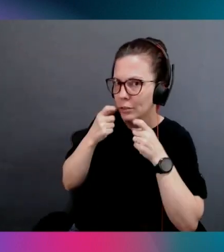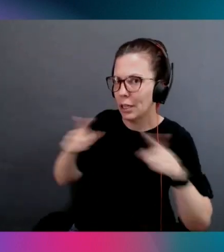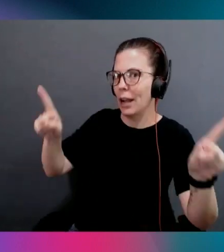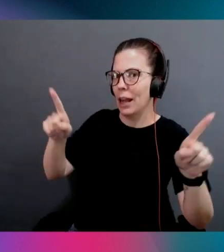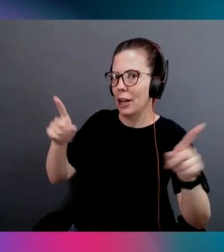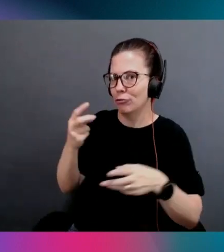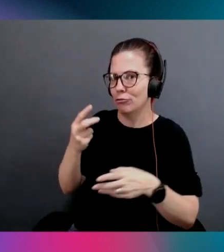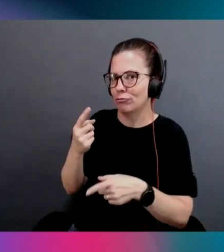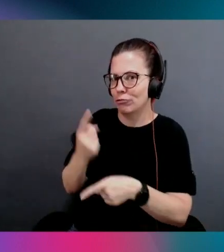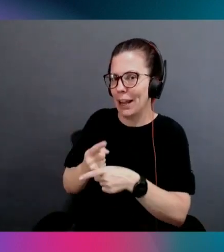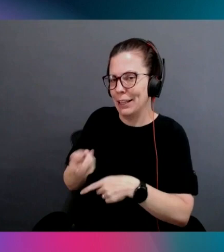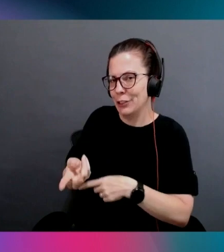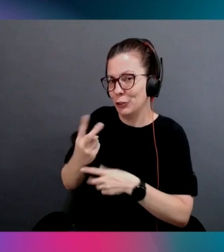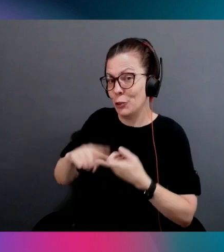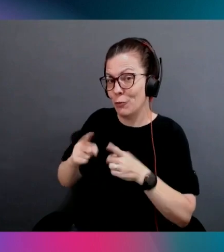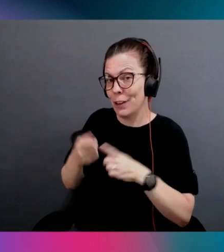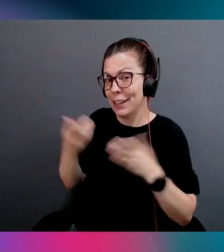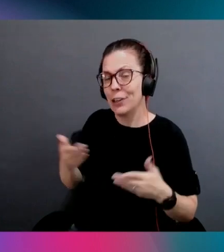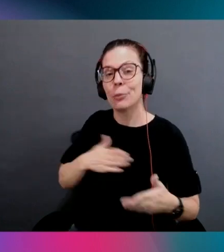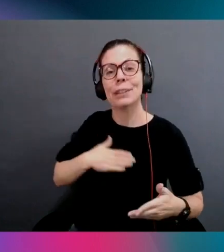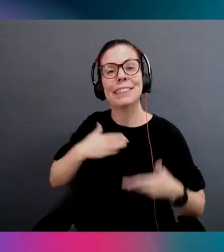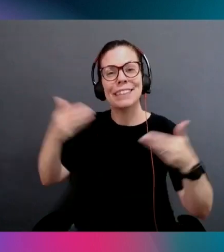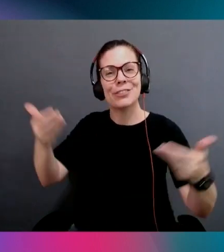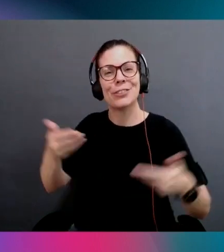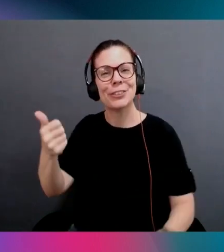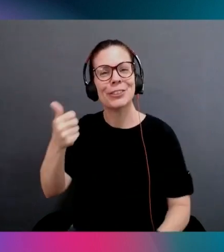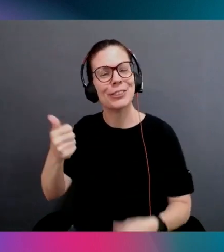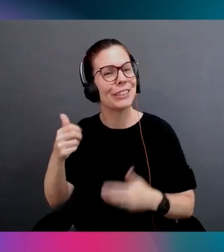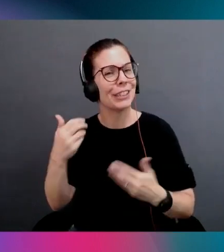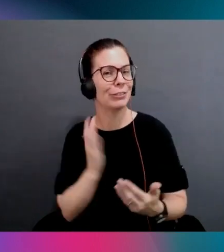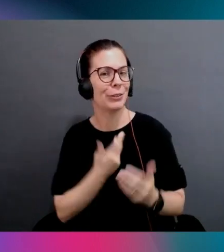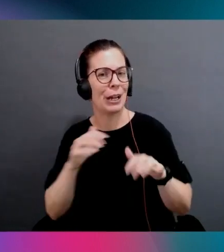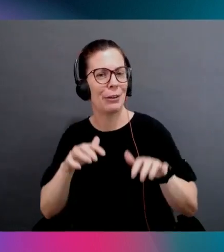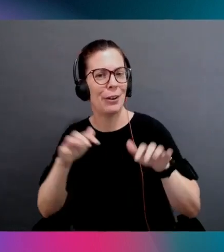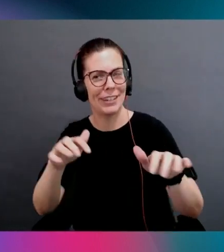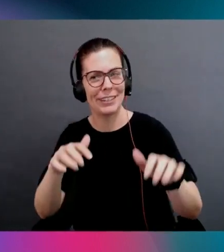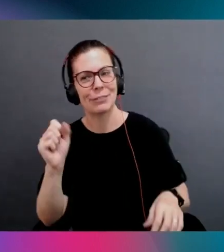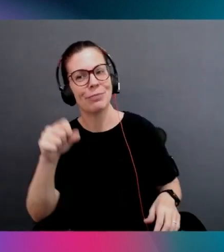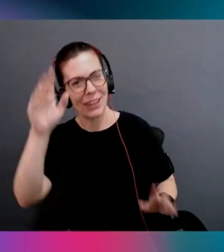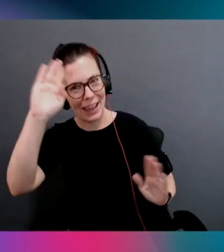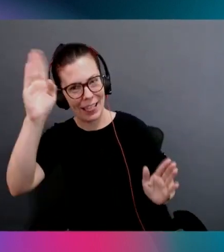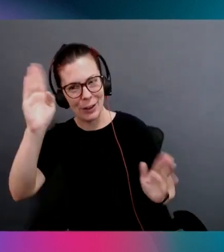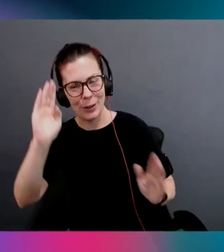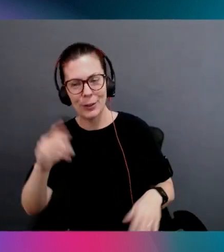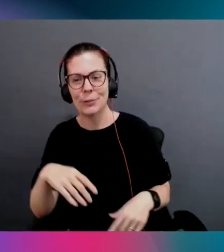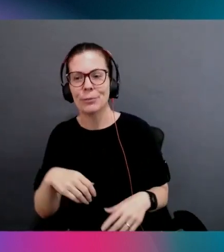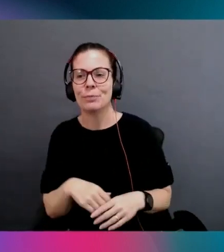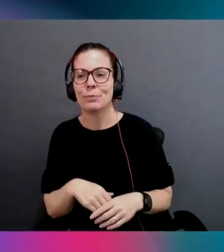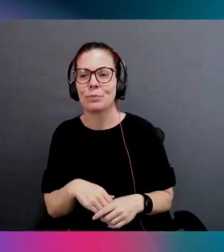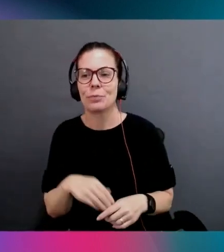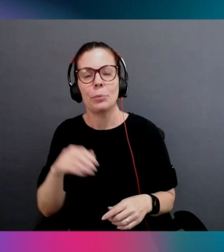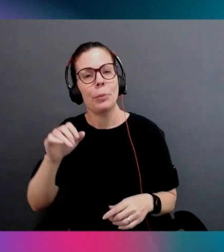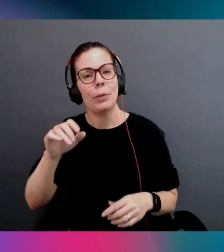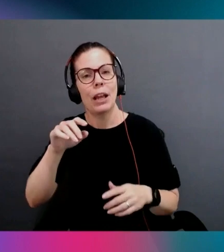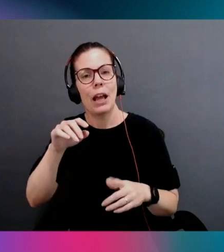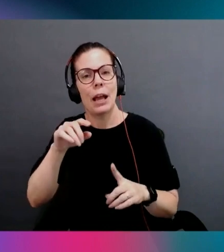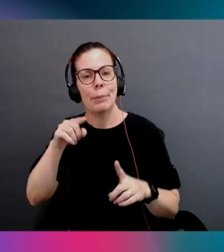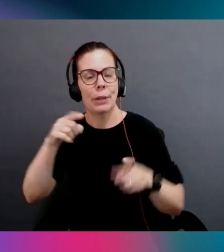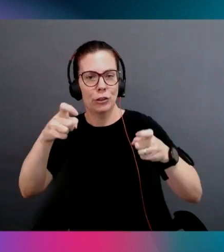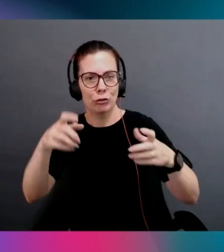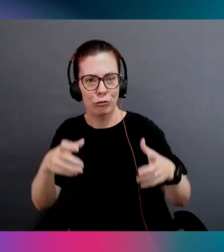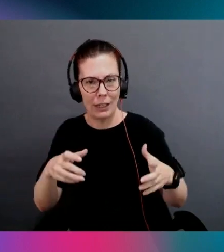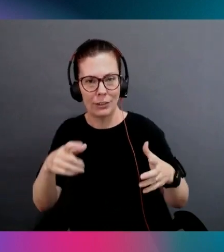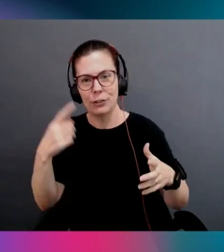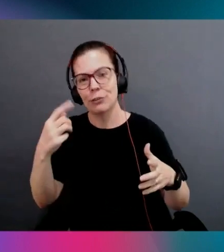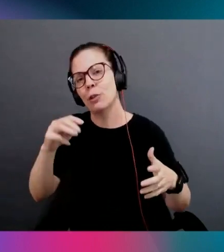friends down here. Please introduce yourselves to our audience as well. Sure. Hey, this is Atul Dev here. I'm a director in the machine